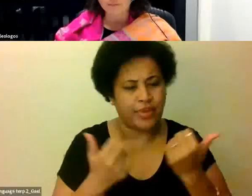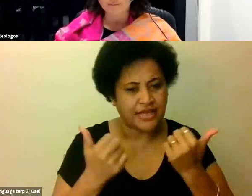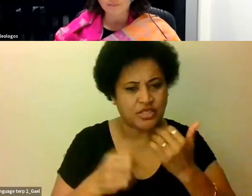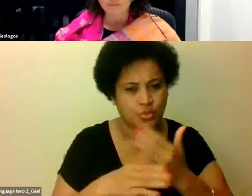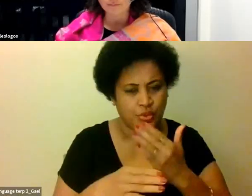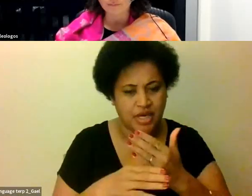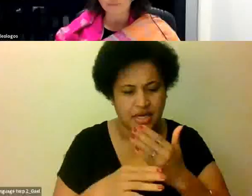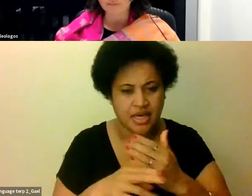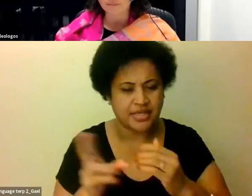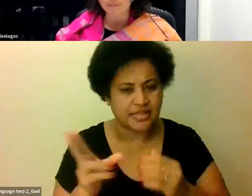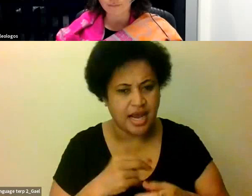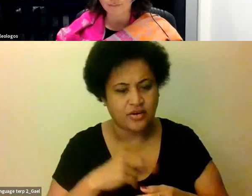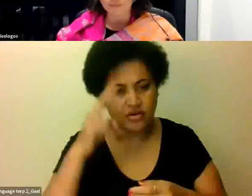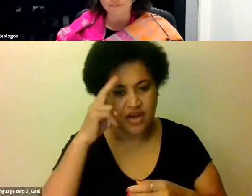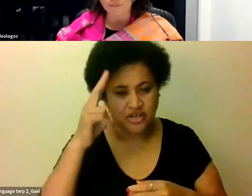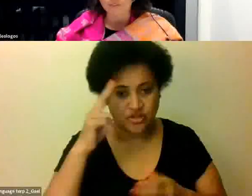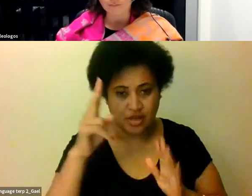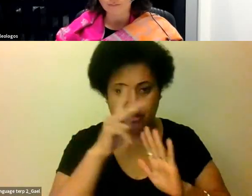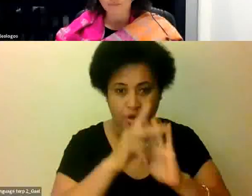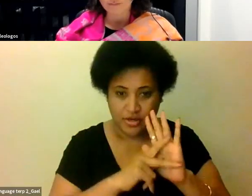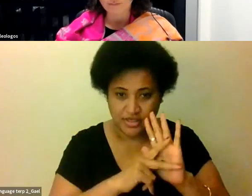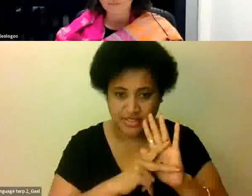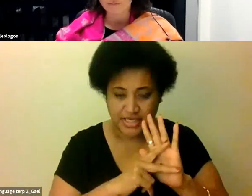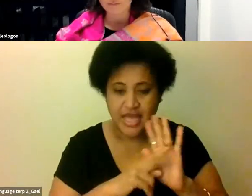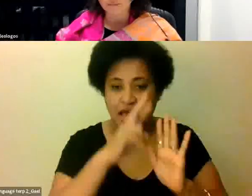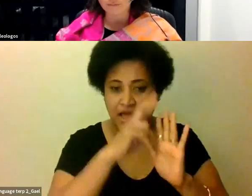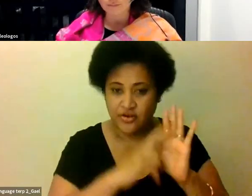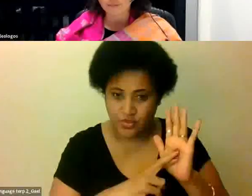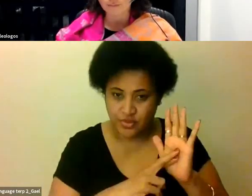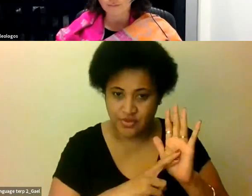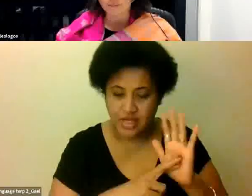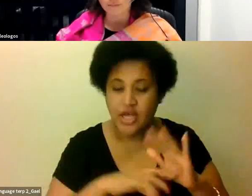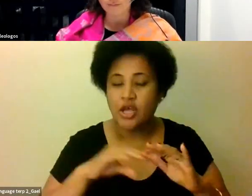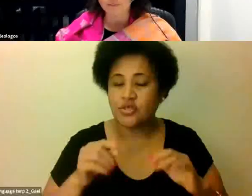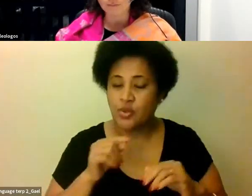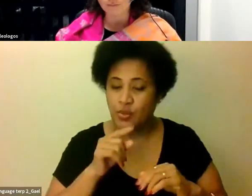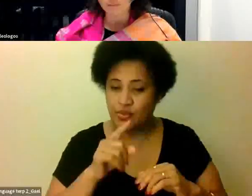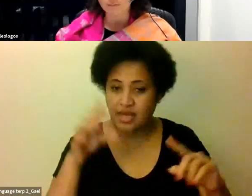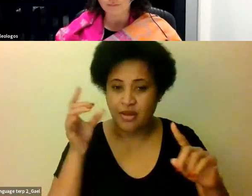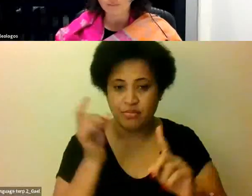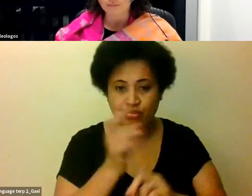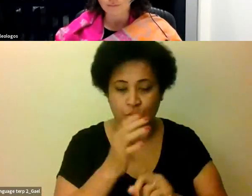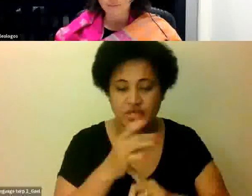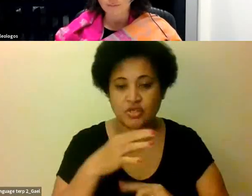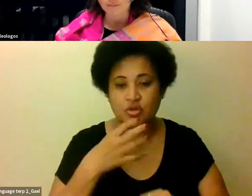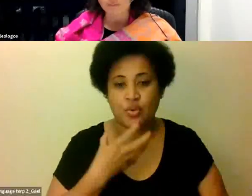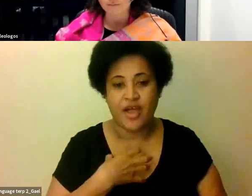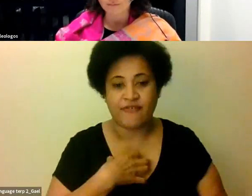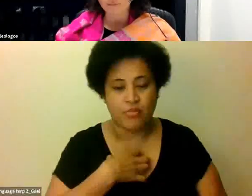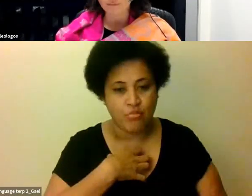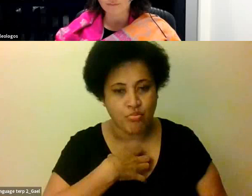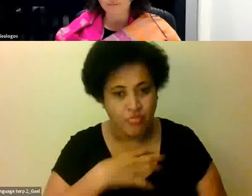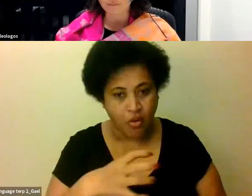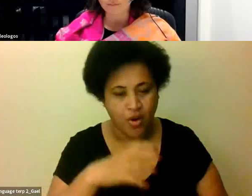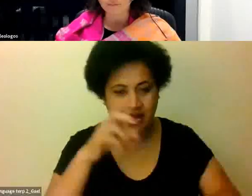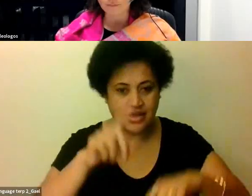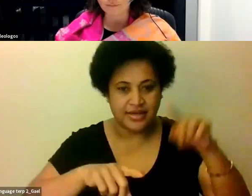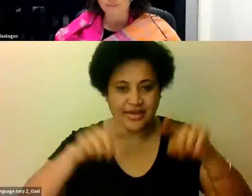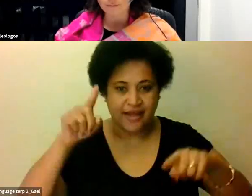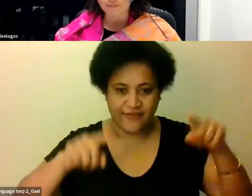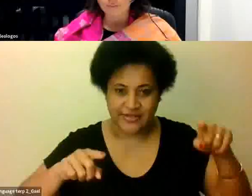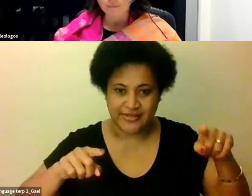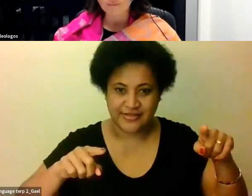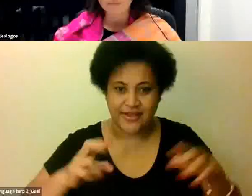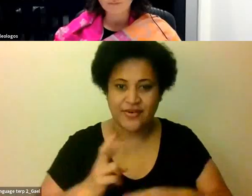and regulation is done by the government, right, it would be important to have more diverse representation, right, in parliament and